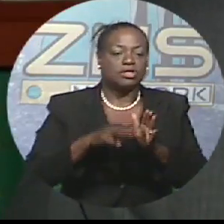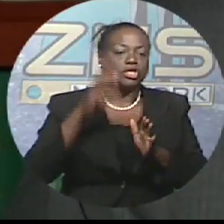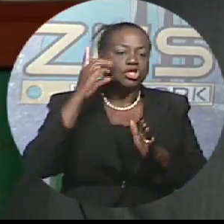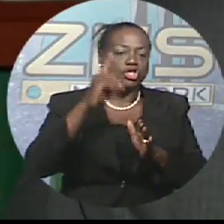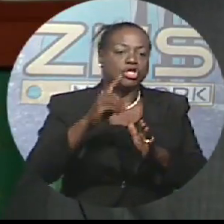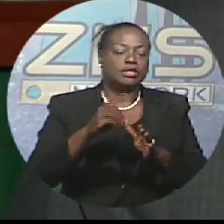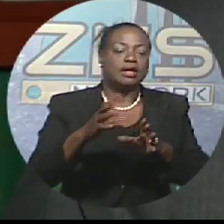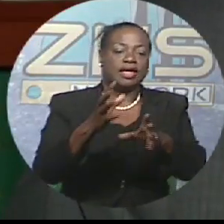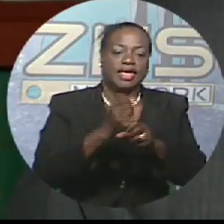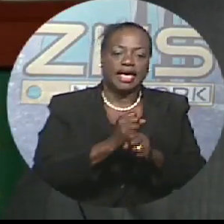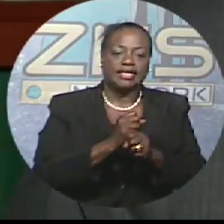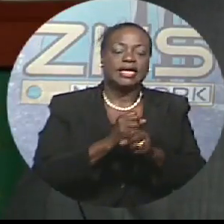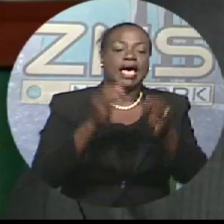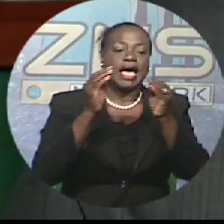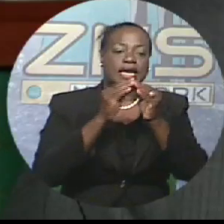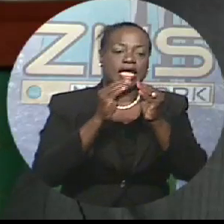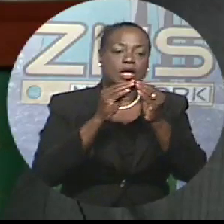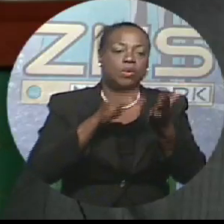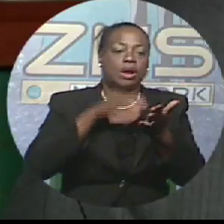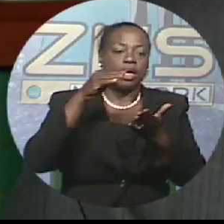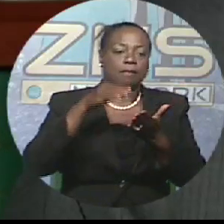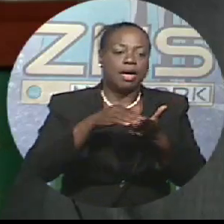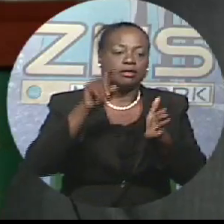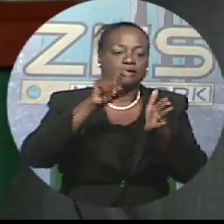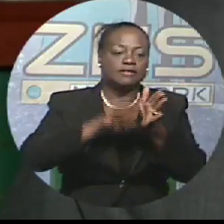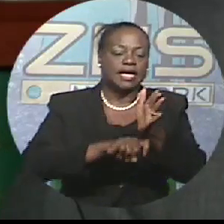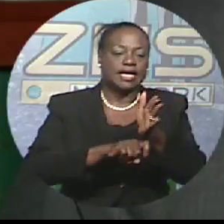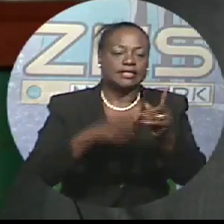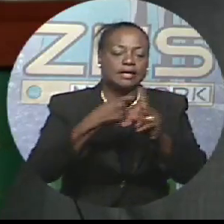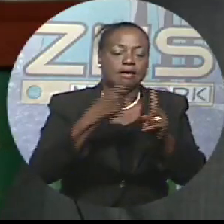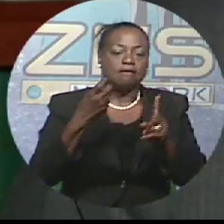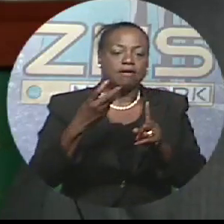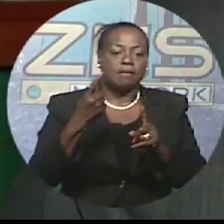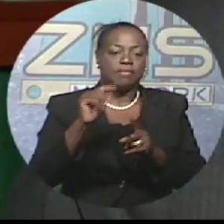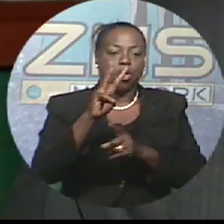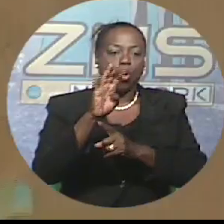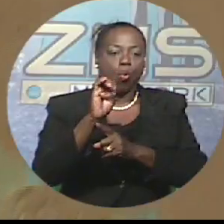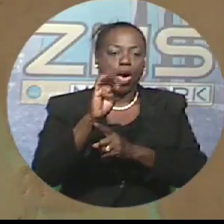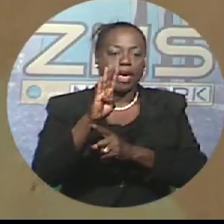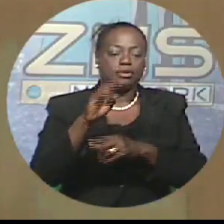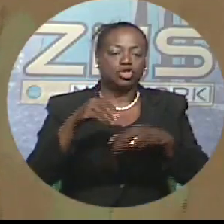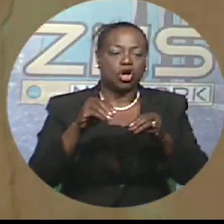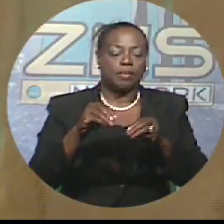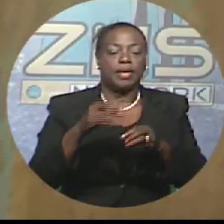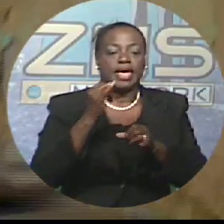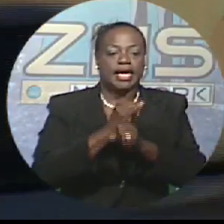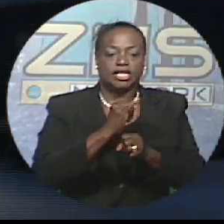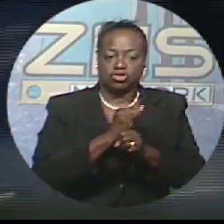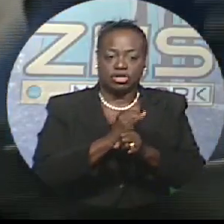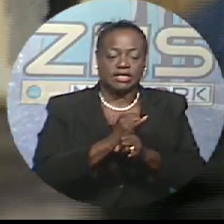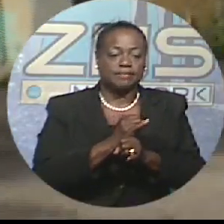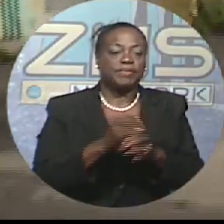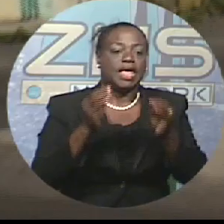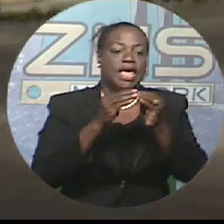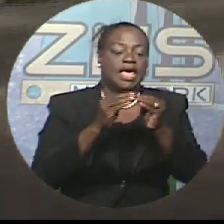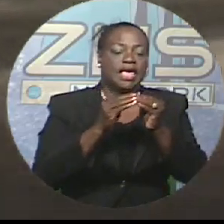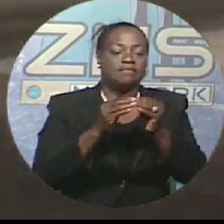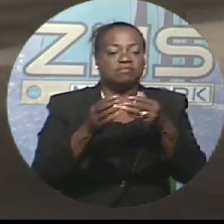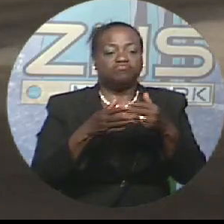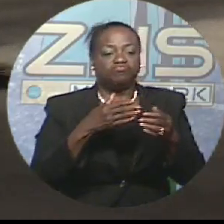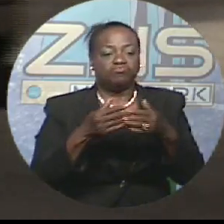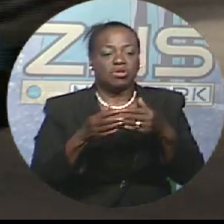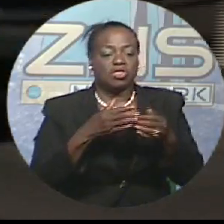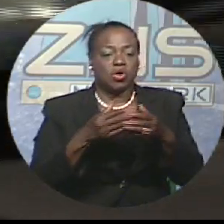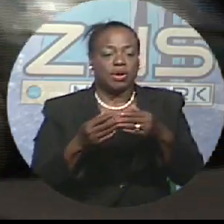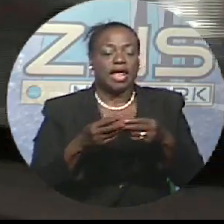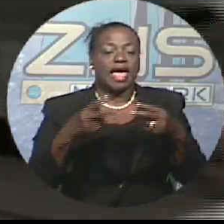at least an equal amount of taxation from the web shop industry. Now, even though there has been much debate about web shop